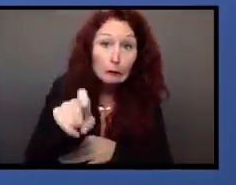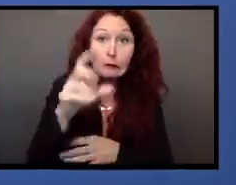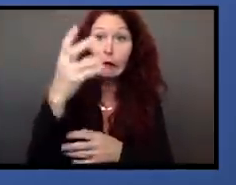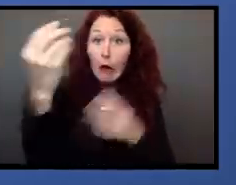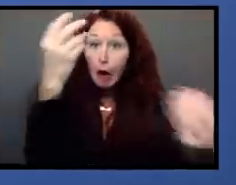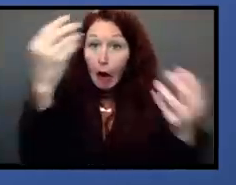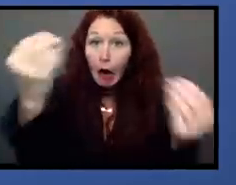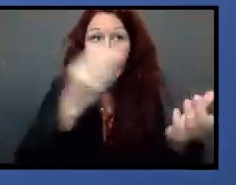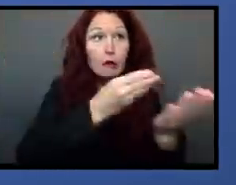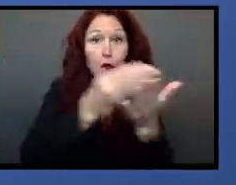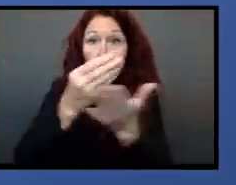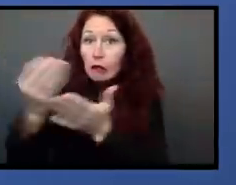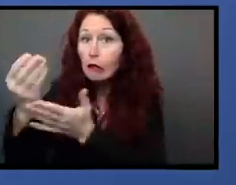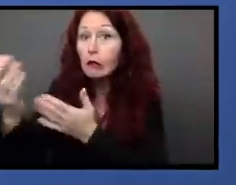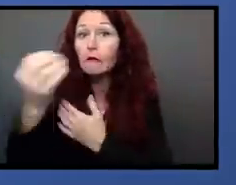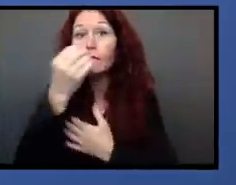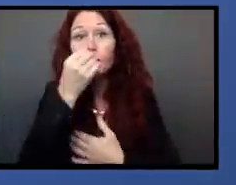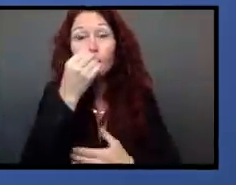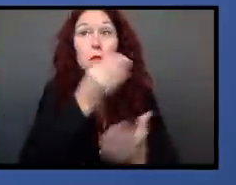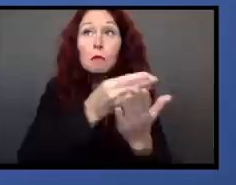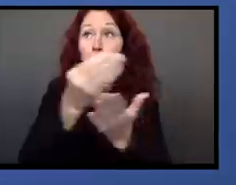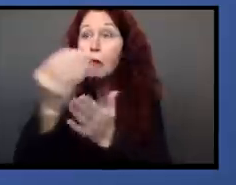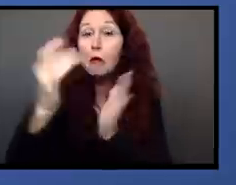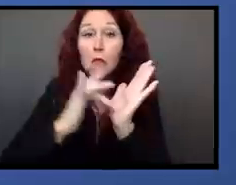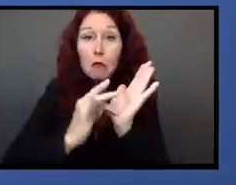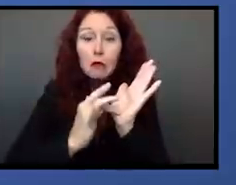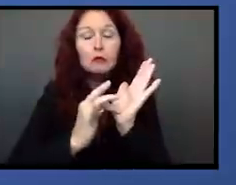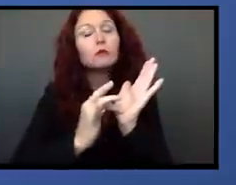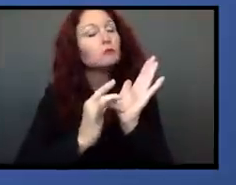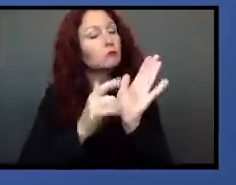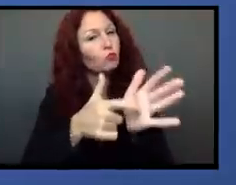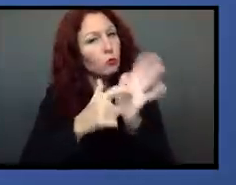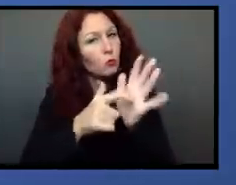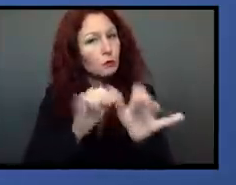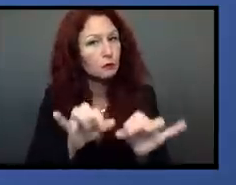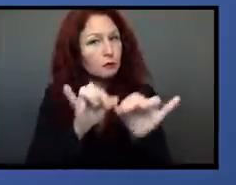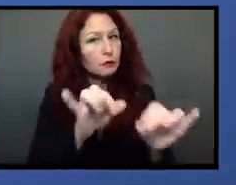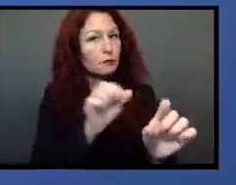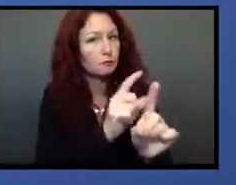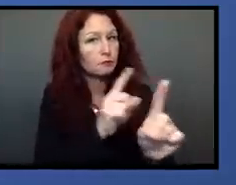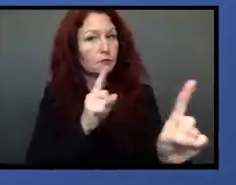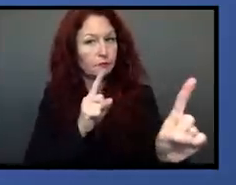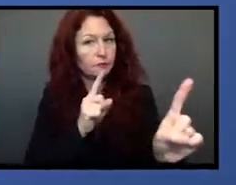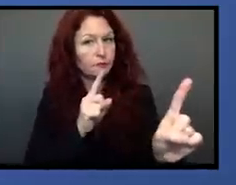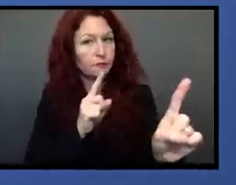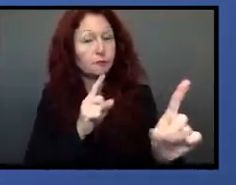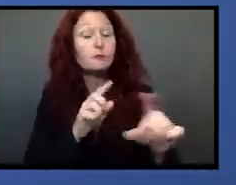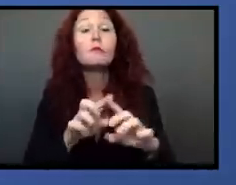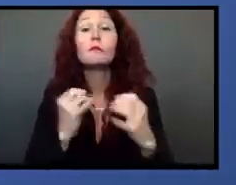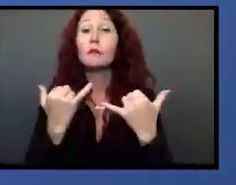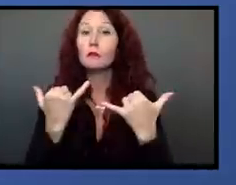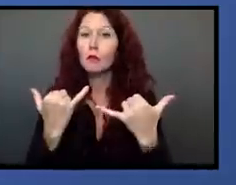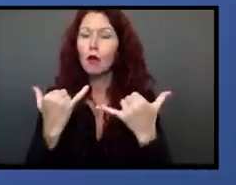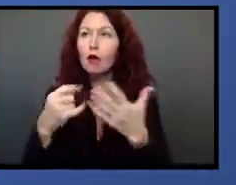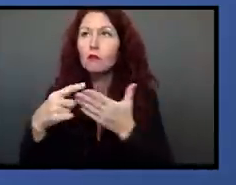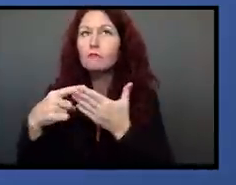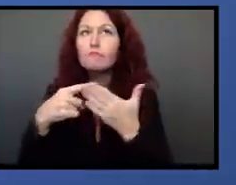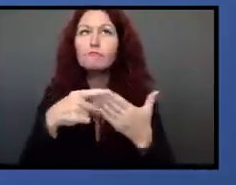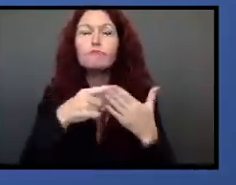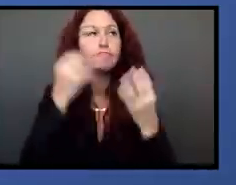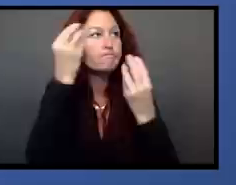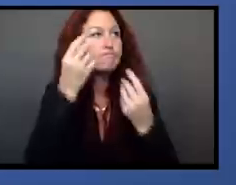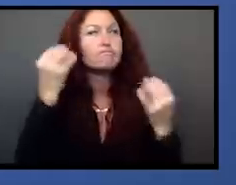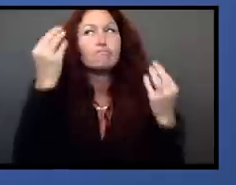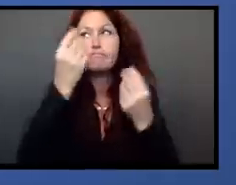I am setting up virtual meetings with a cross-section of health experts and community leaders to discuss what can be done to eventually ease up on certain